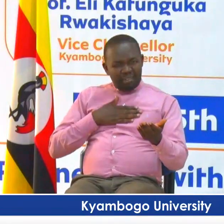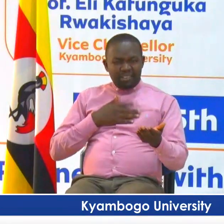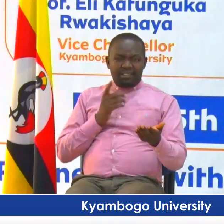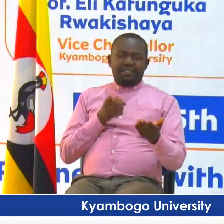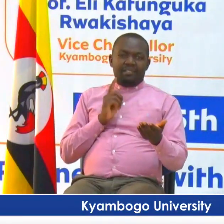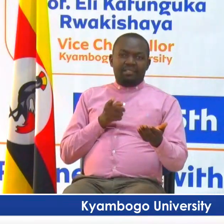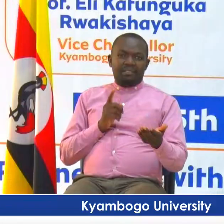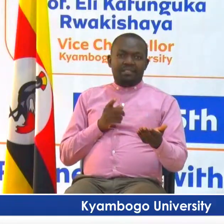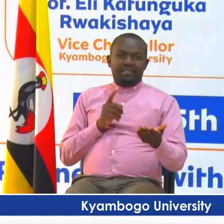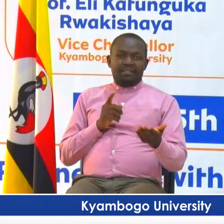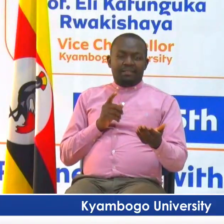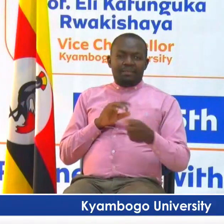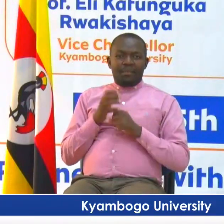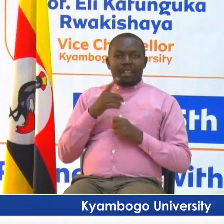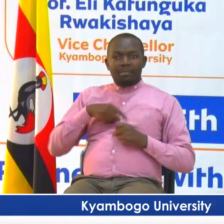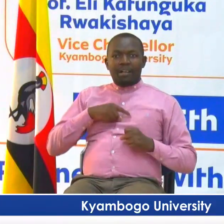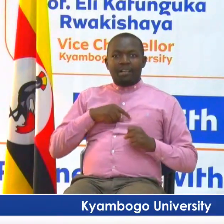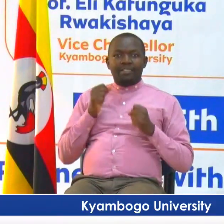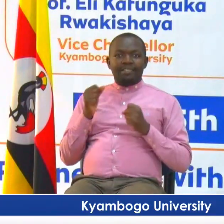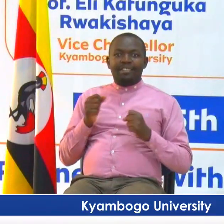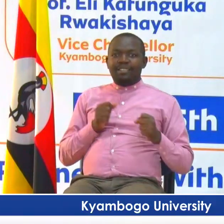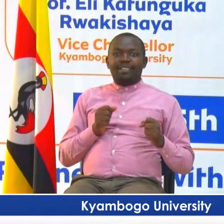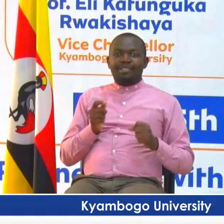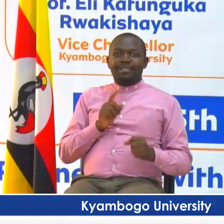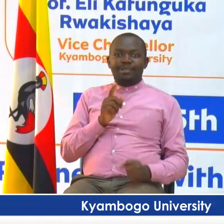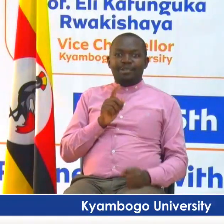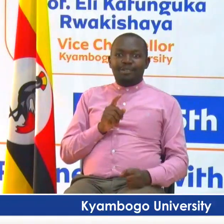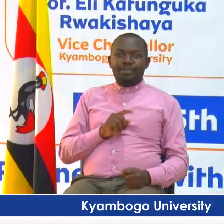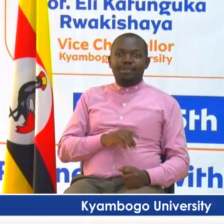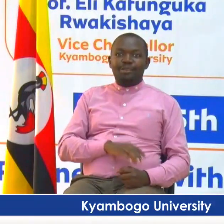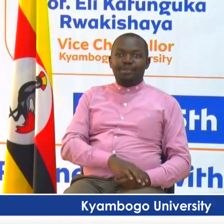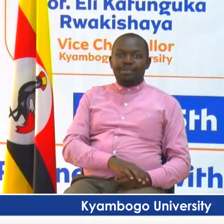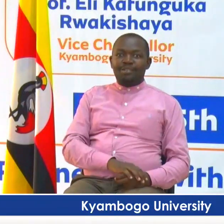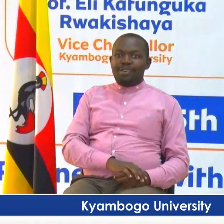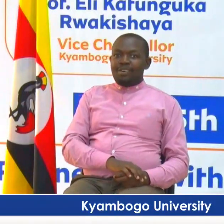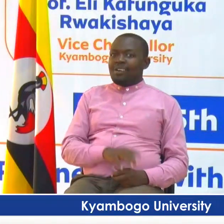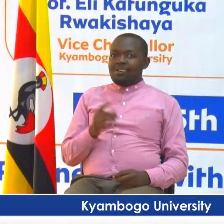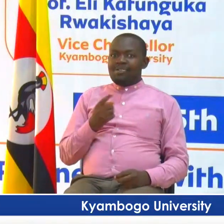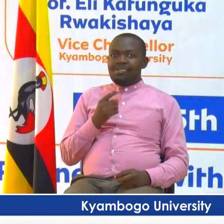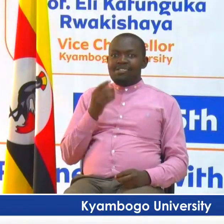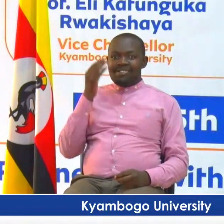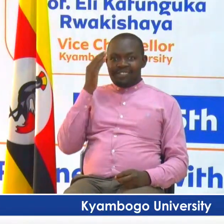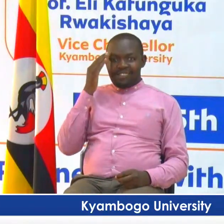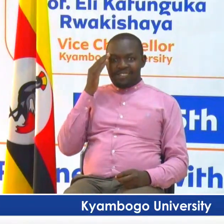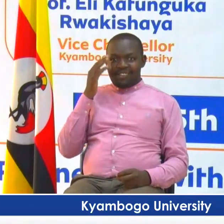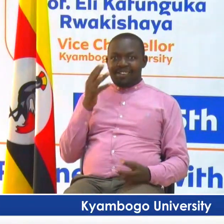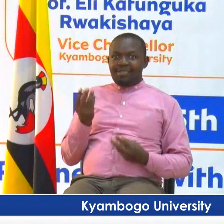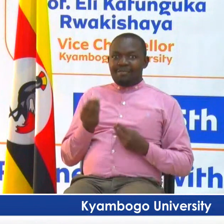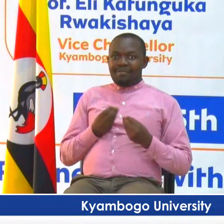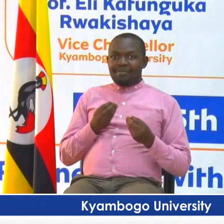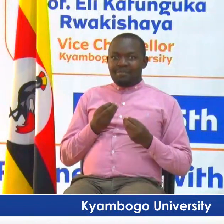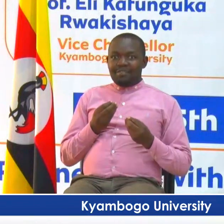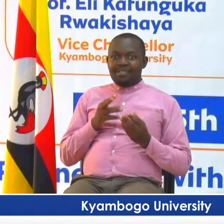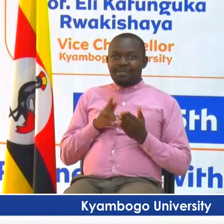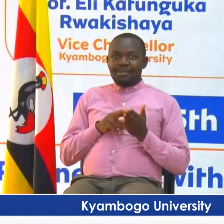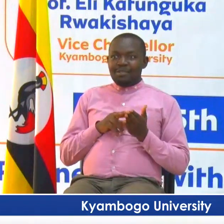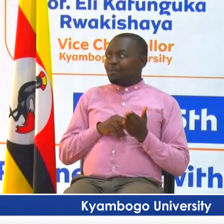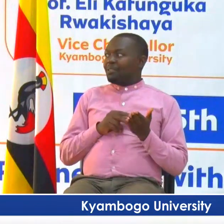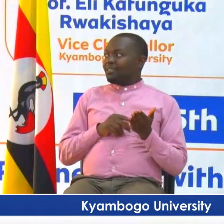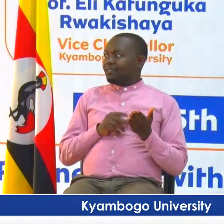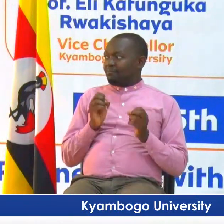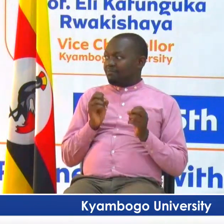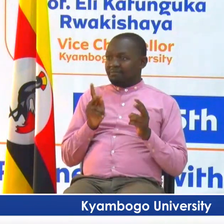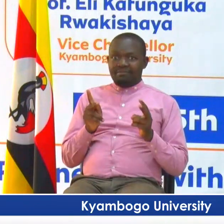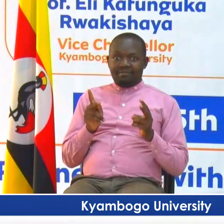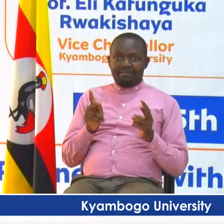struggle, so that when you call upon me, I just, it becomes very easy for me to recommend you. Is